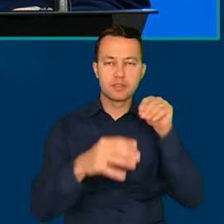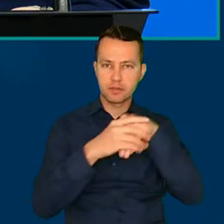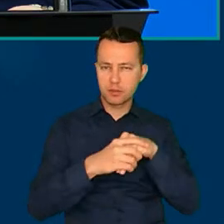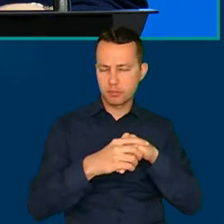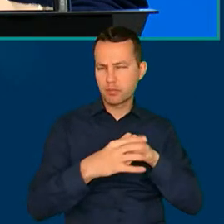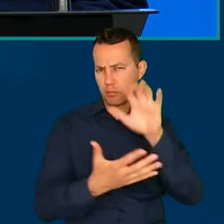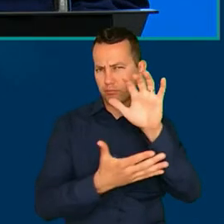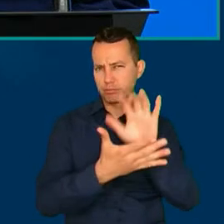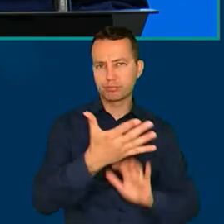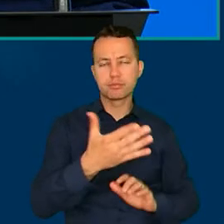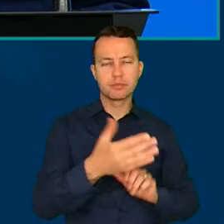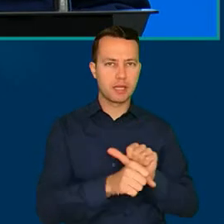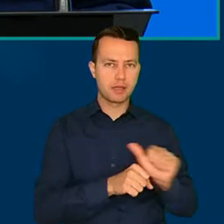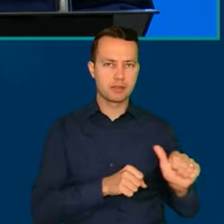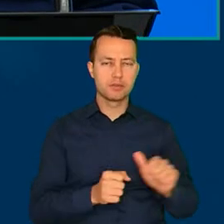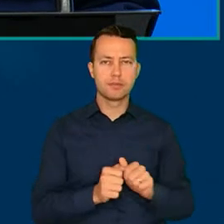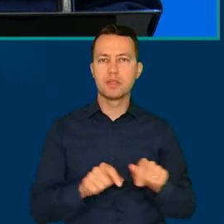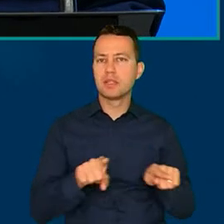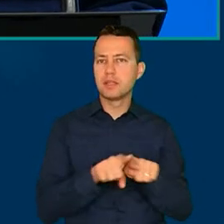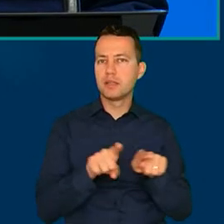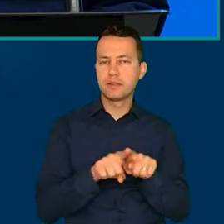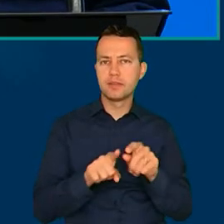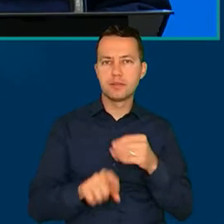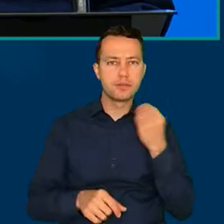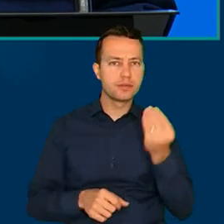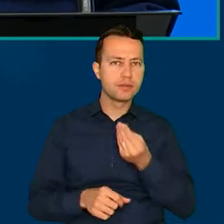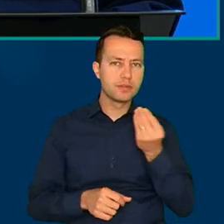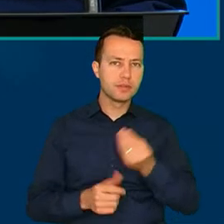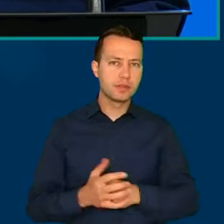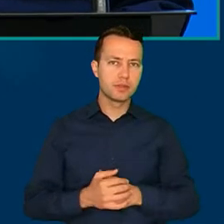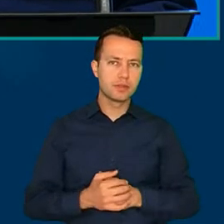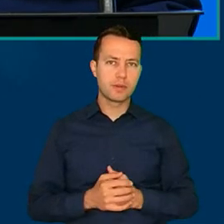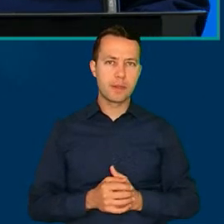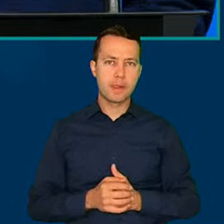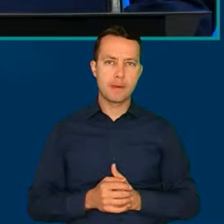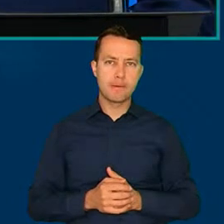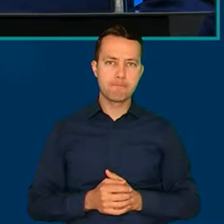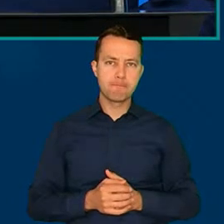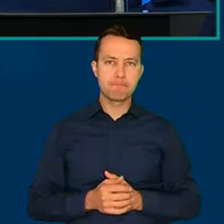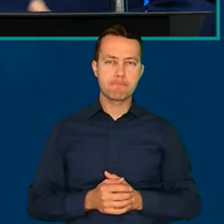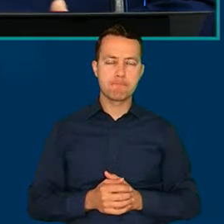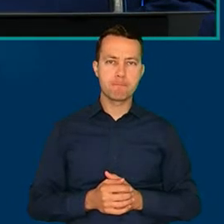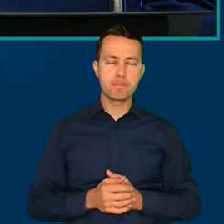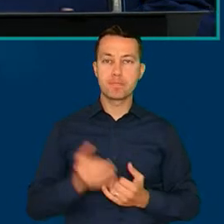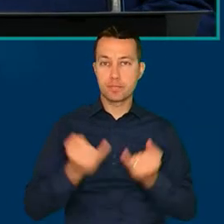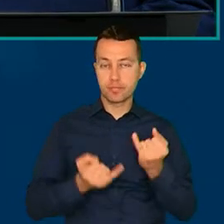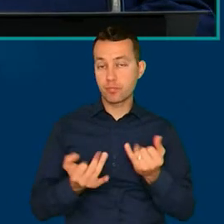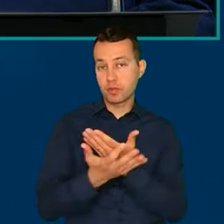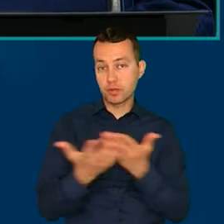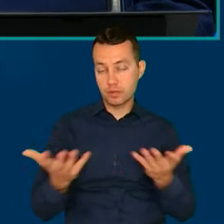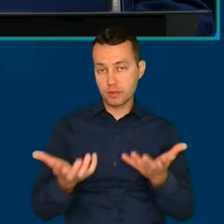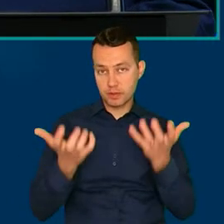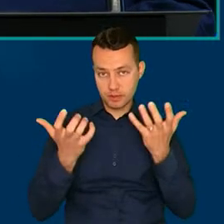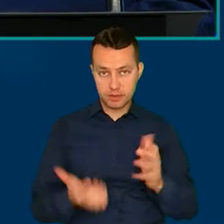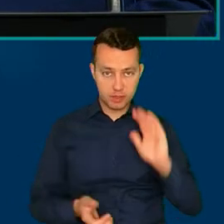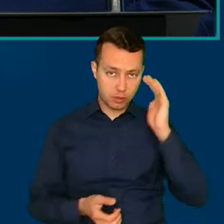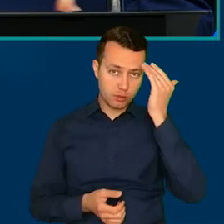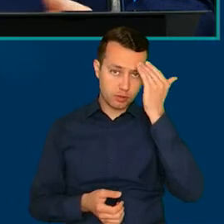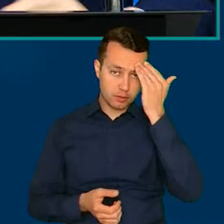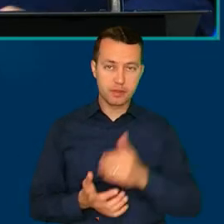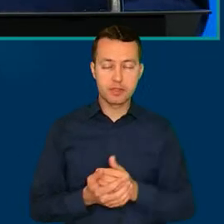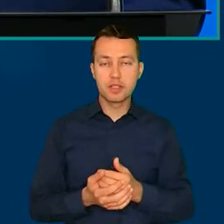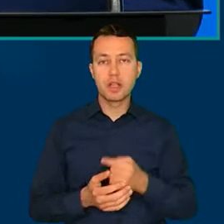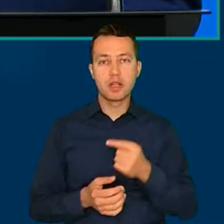responsible business, and we suggest, if you want to learn about the